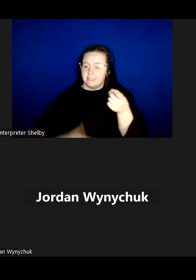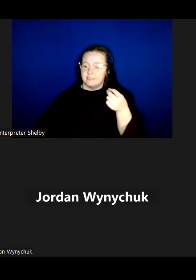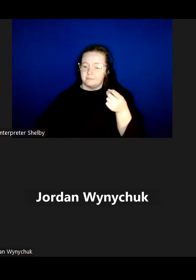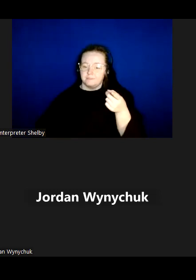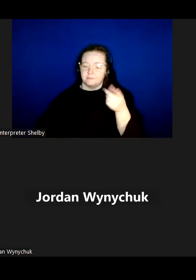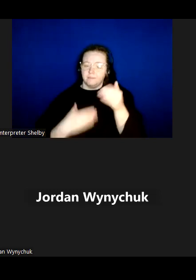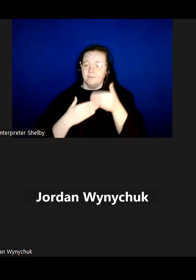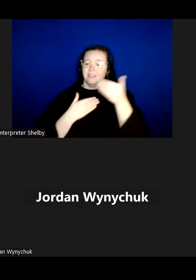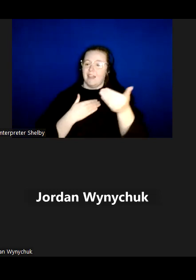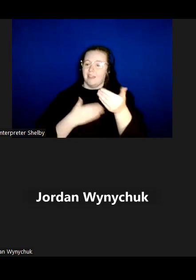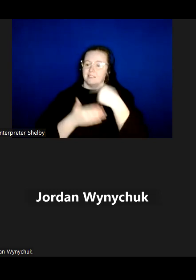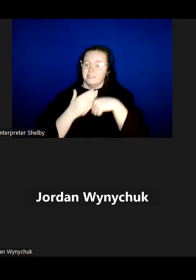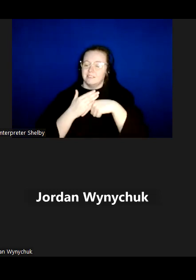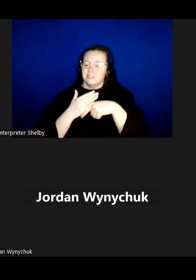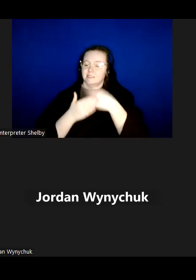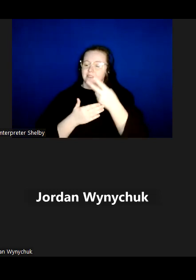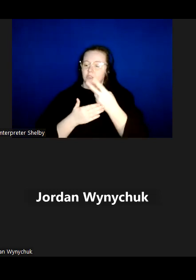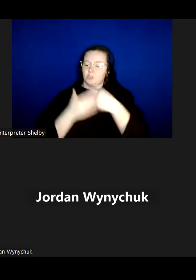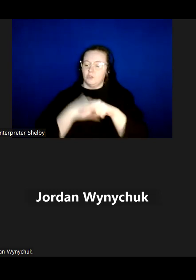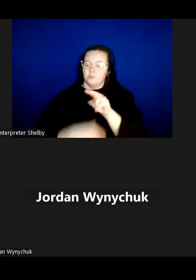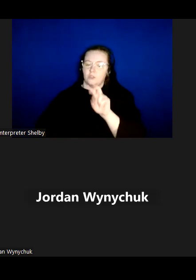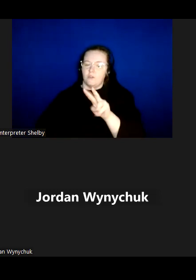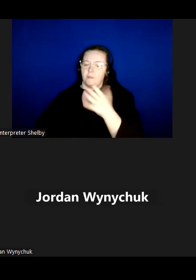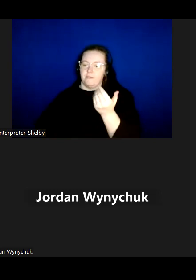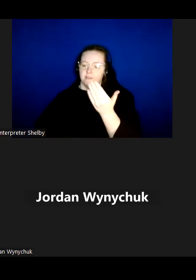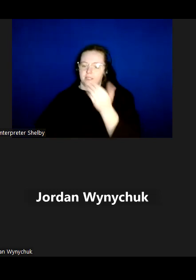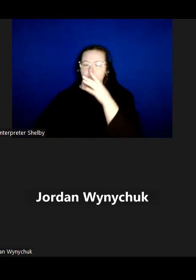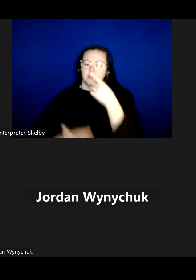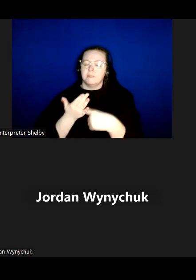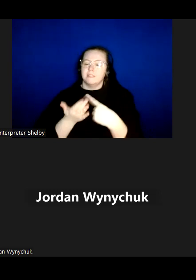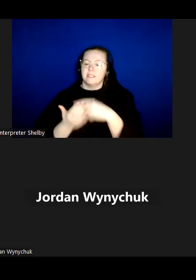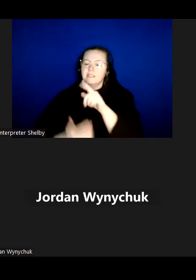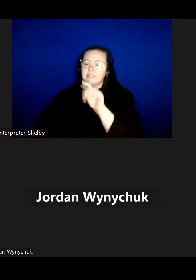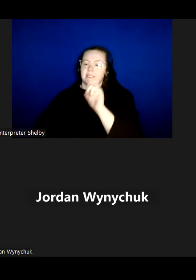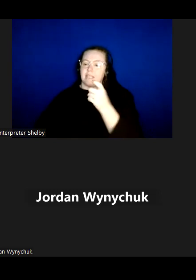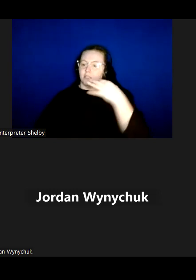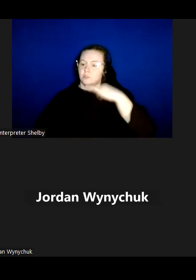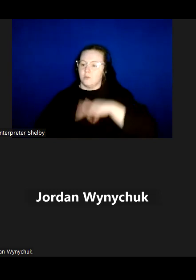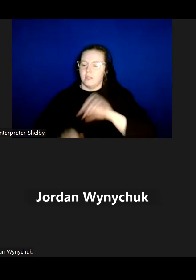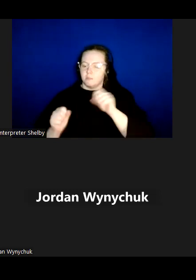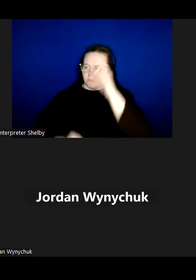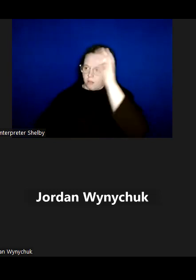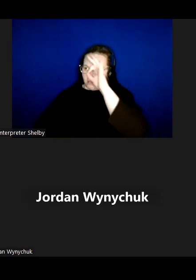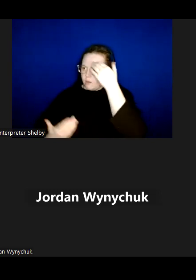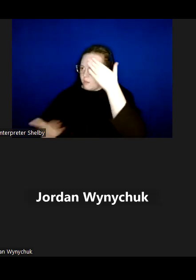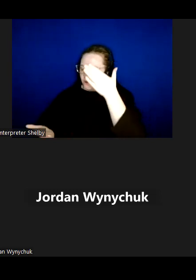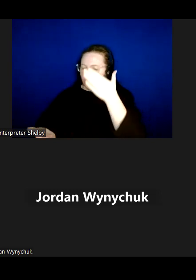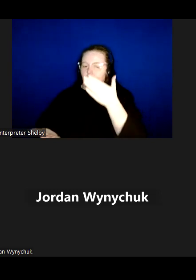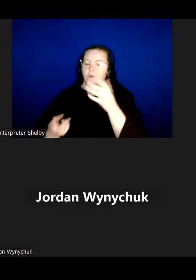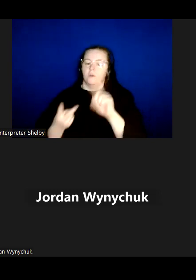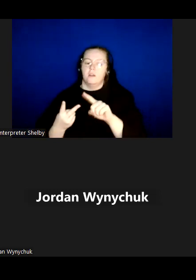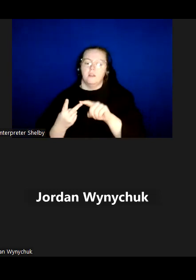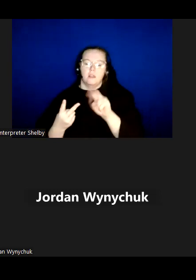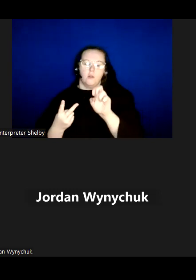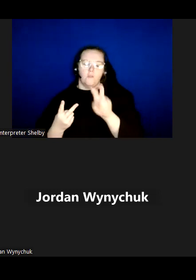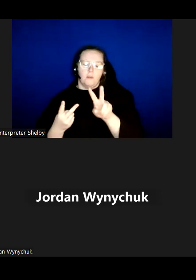Zoom session is going to be November the 15th. We're going to be talking about tax credits you may not know about. And then on November the 29th, we're